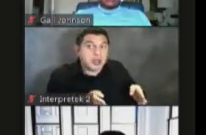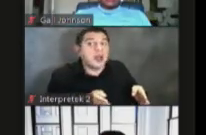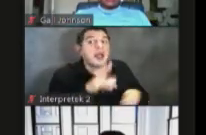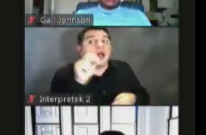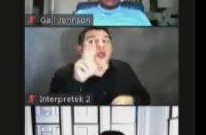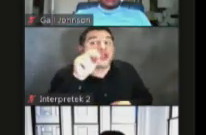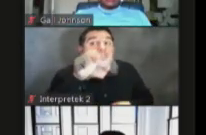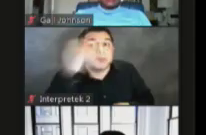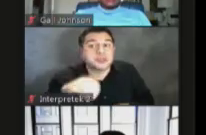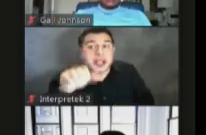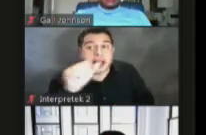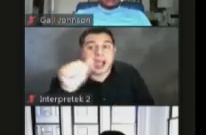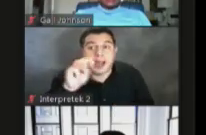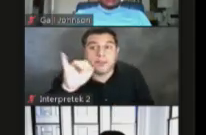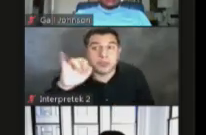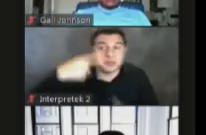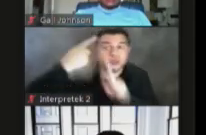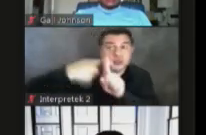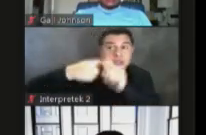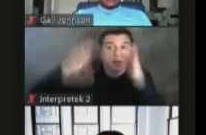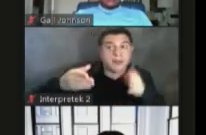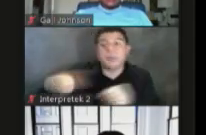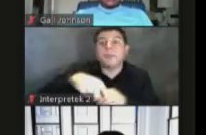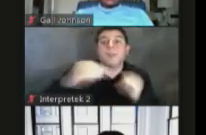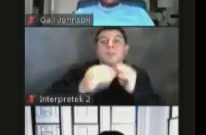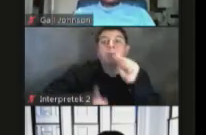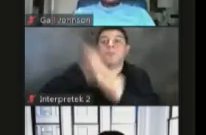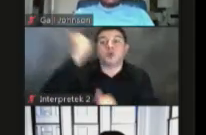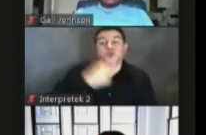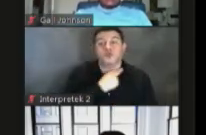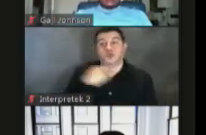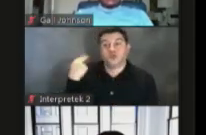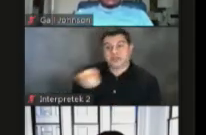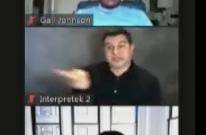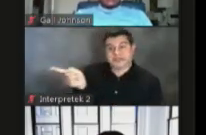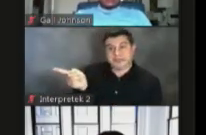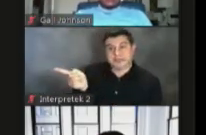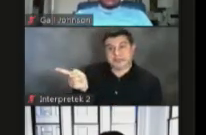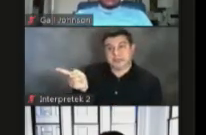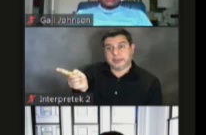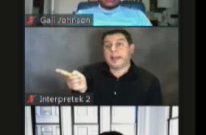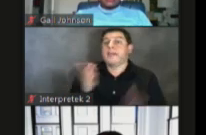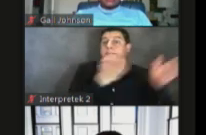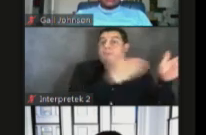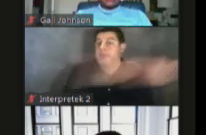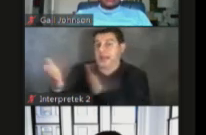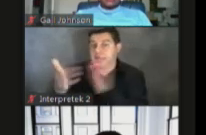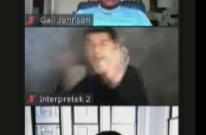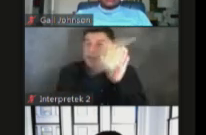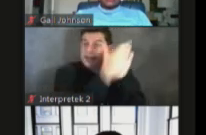renters are most at risk. Repairs and legal assistance were recommended, yet city officials called